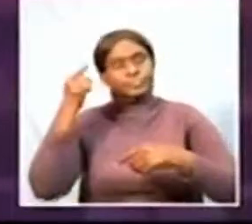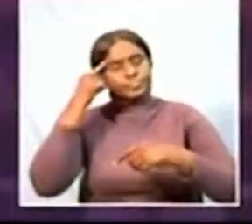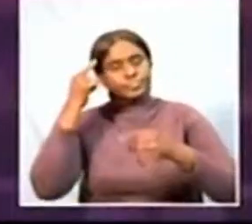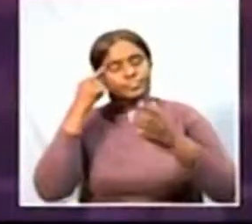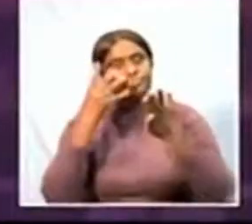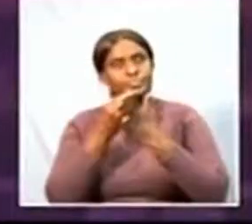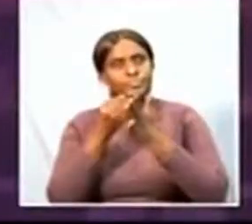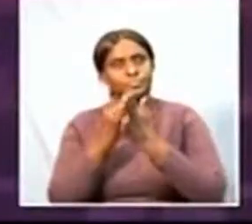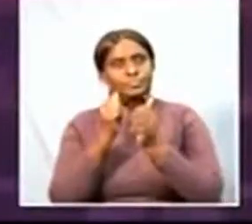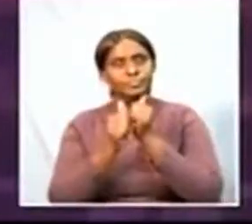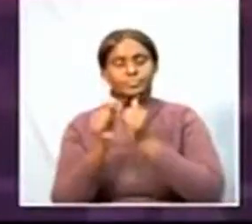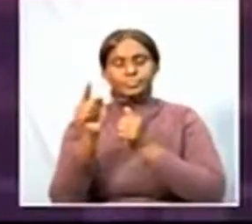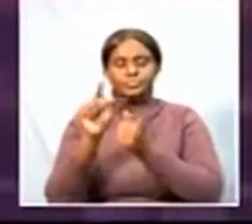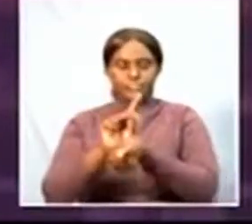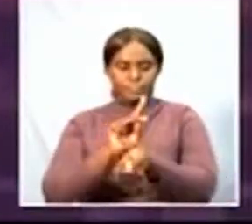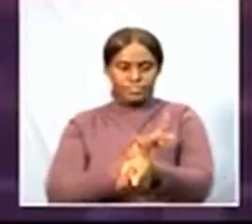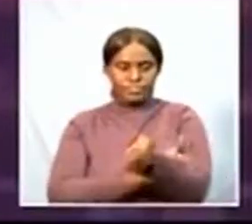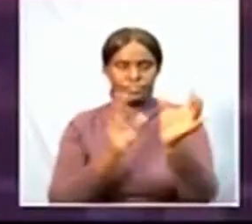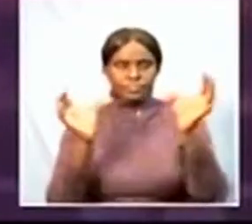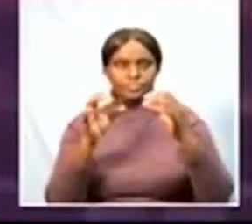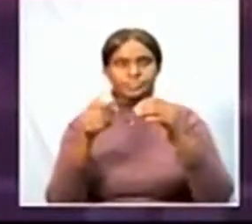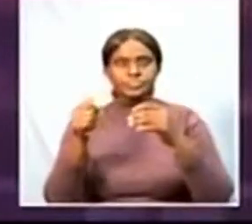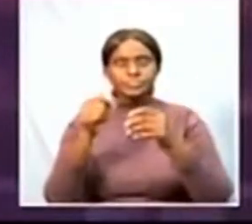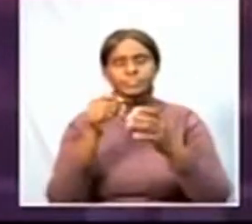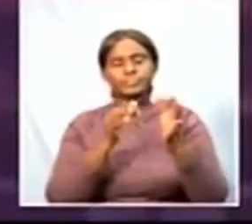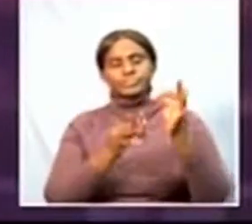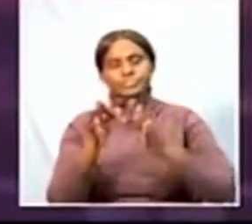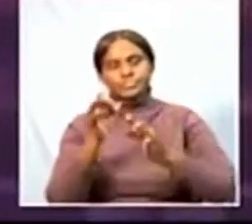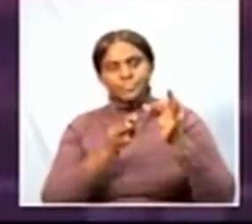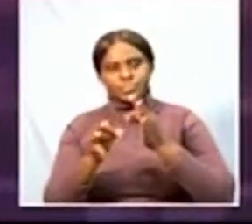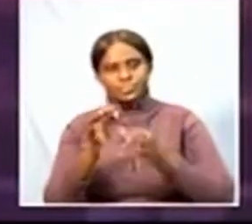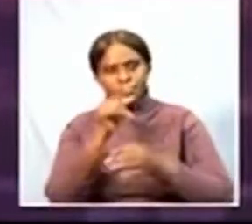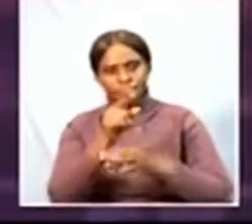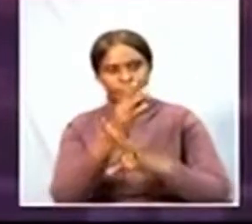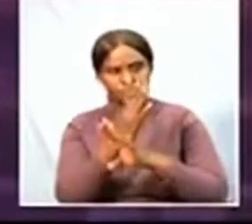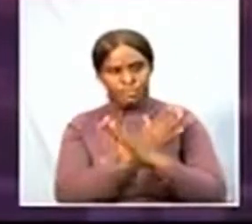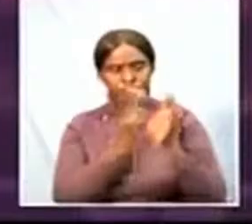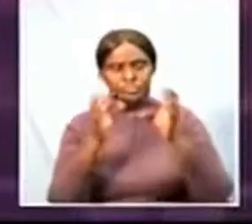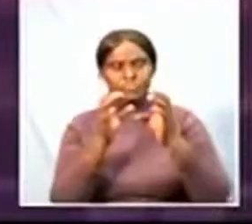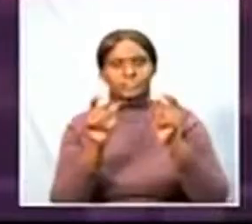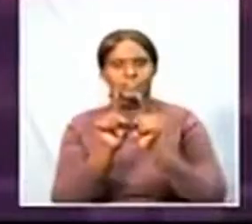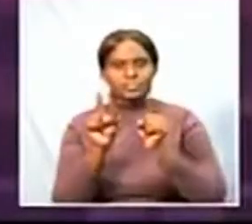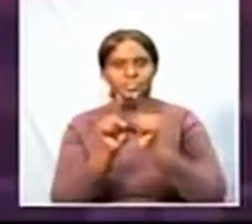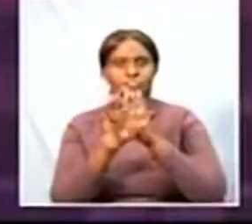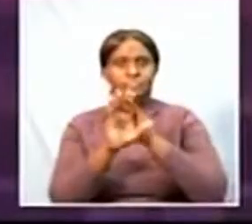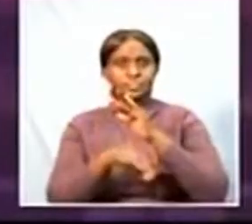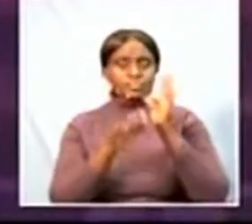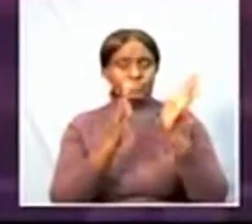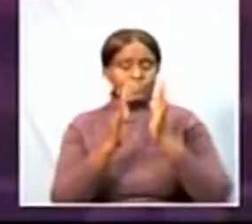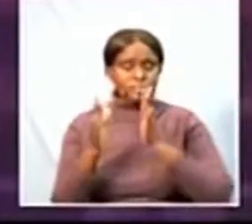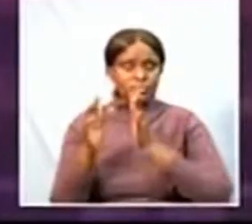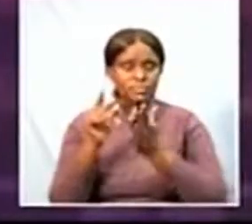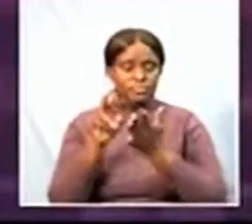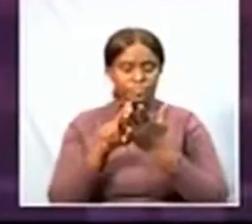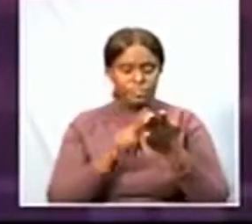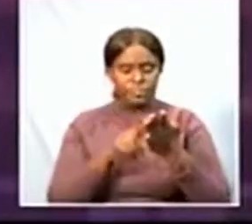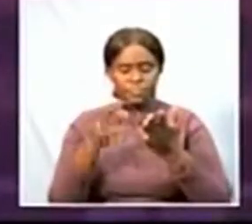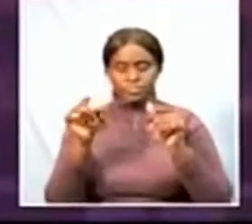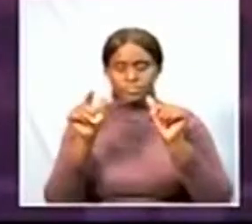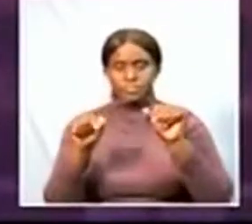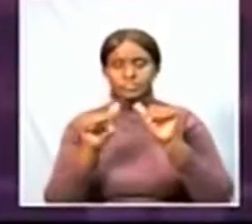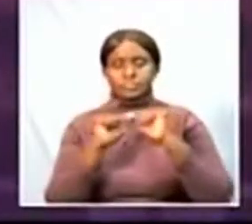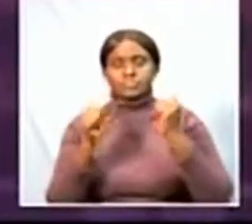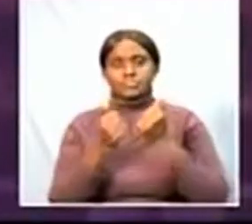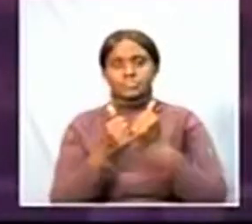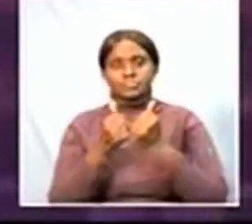in which KASAMA Municipal Council is making an appearance before the committee, and that's on the consideration of the report of the Auditor